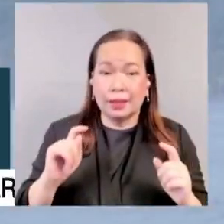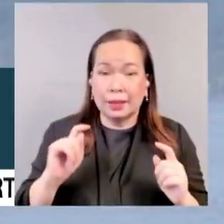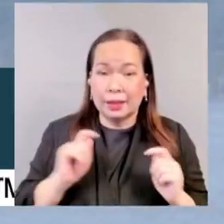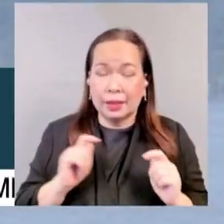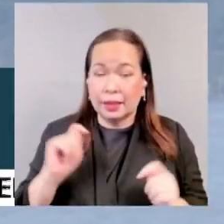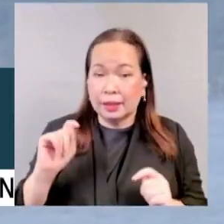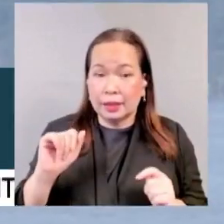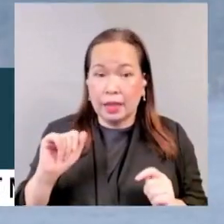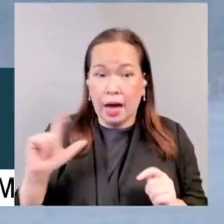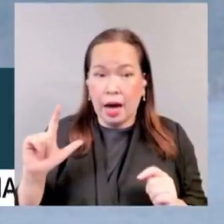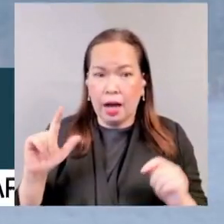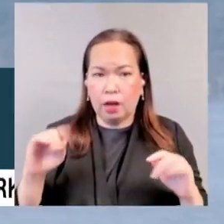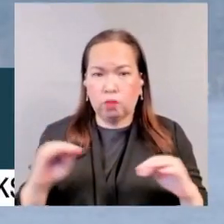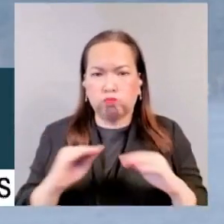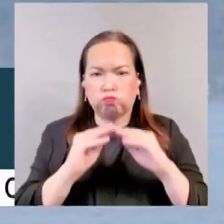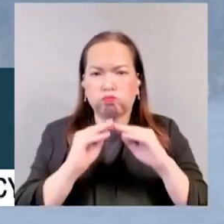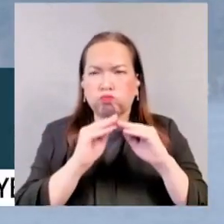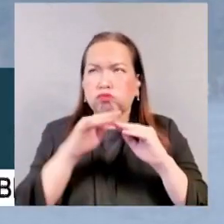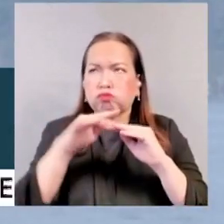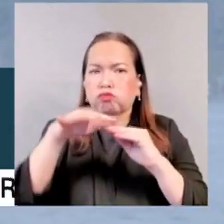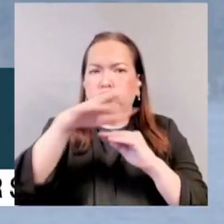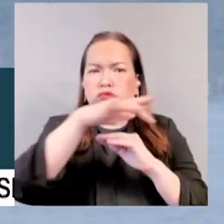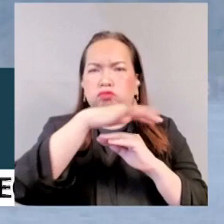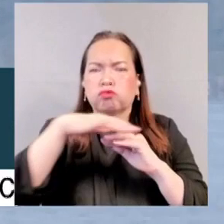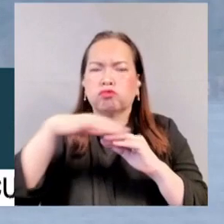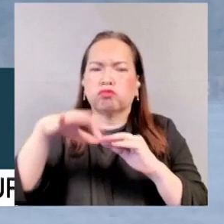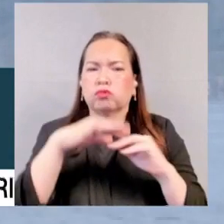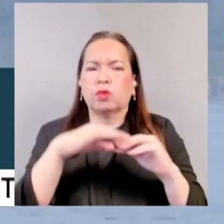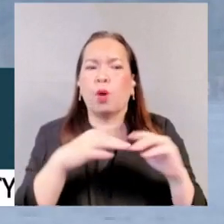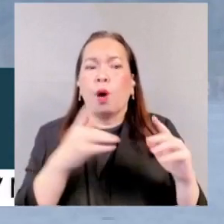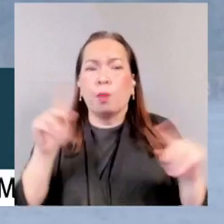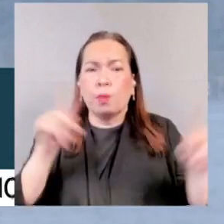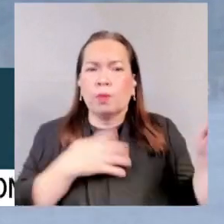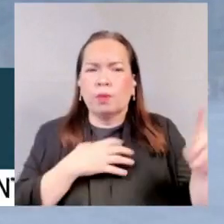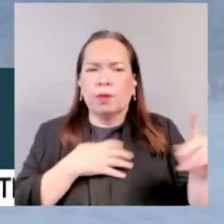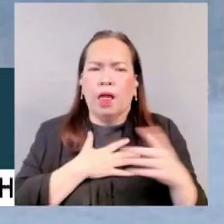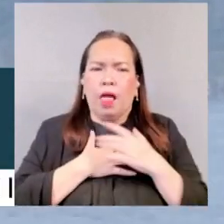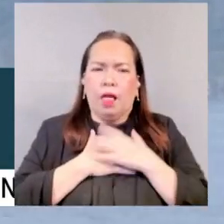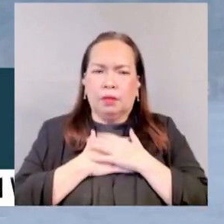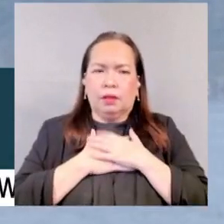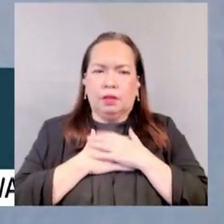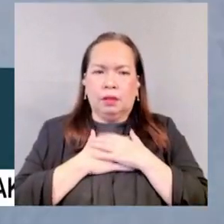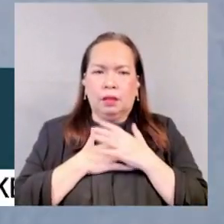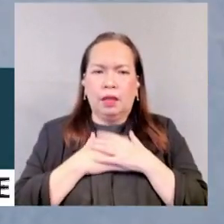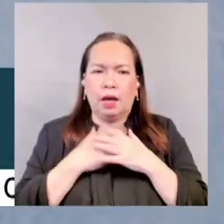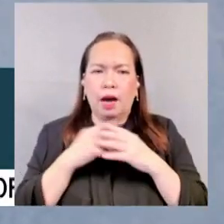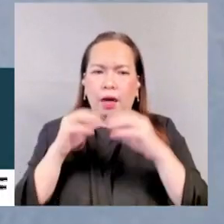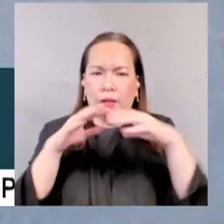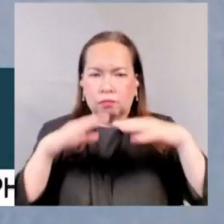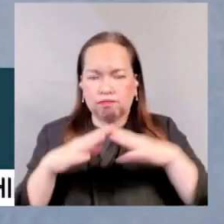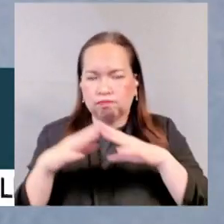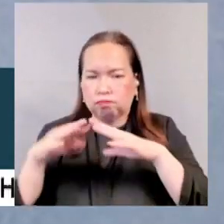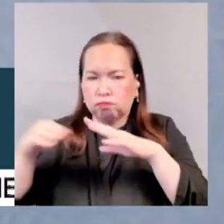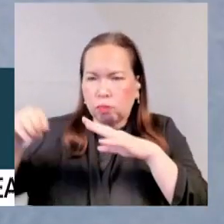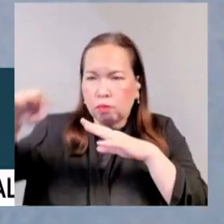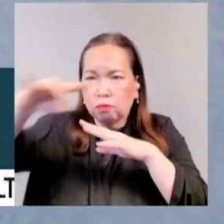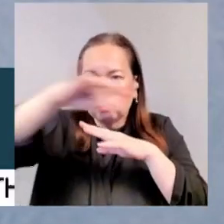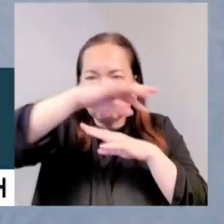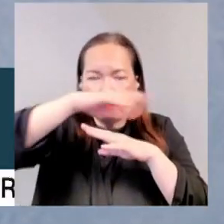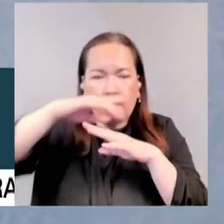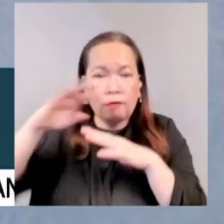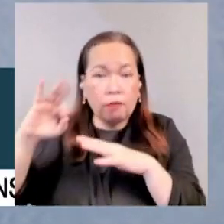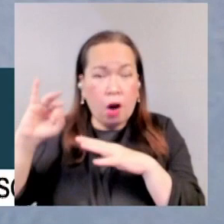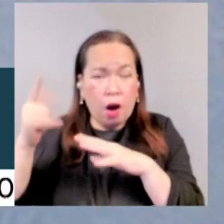have complained of difficulty in breathing as the fog once again affected parts of the two provinces Sunday. But state volcanologists